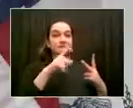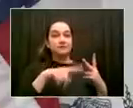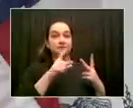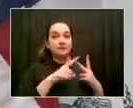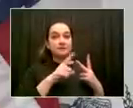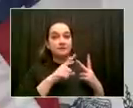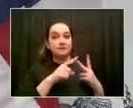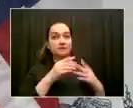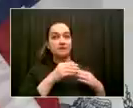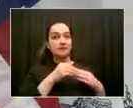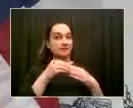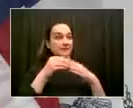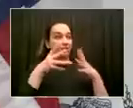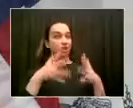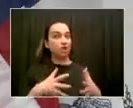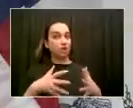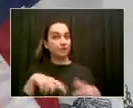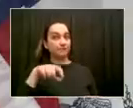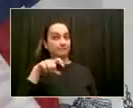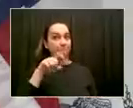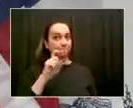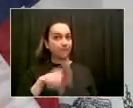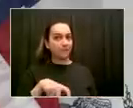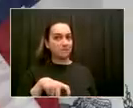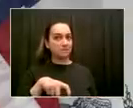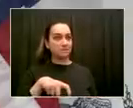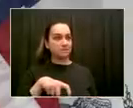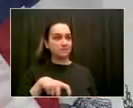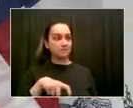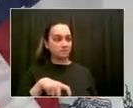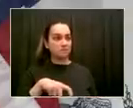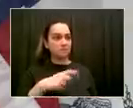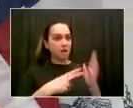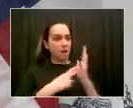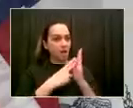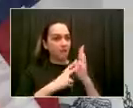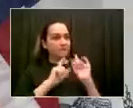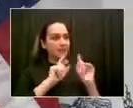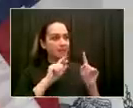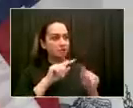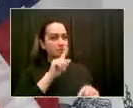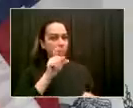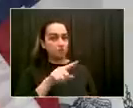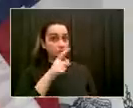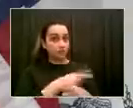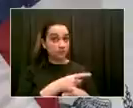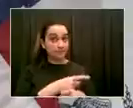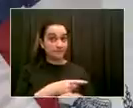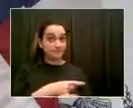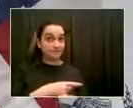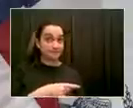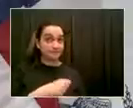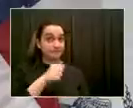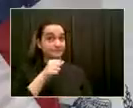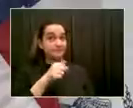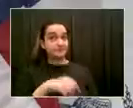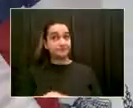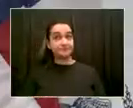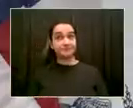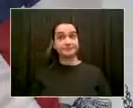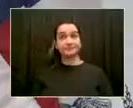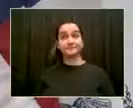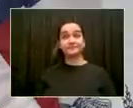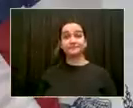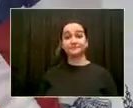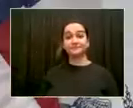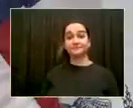So I'm wondering, on that level, this is something he said he needed to do, and he did it. What does he need to